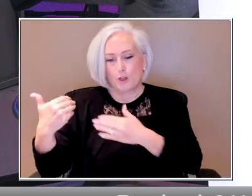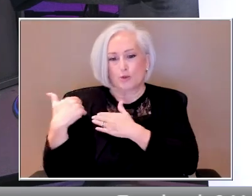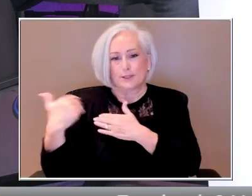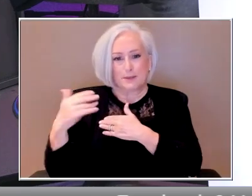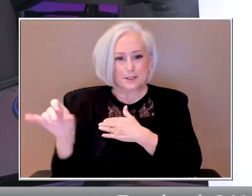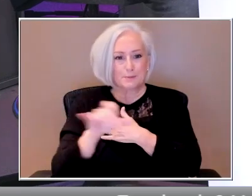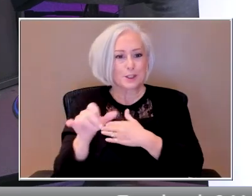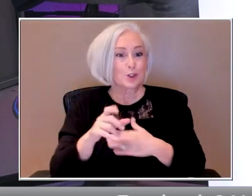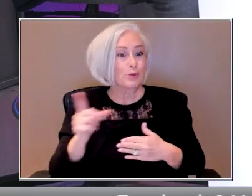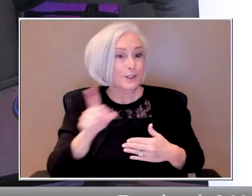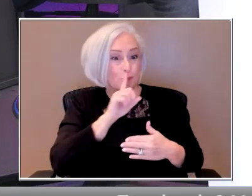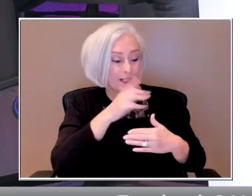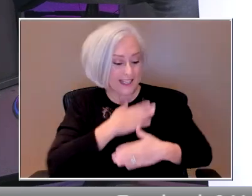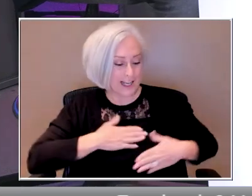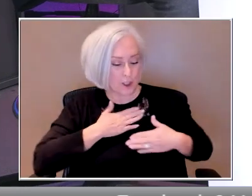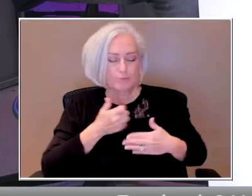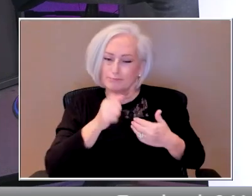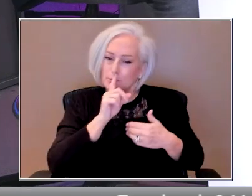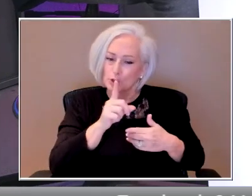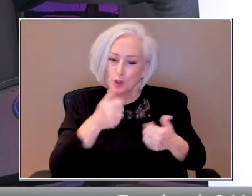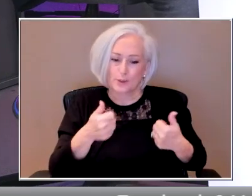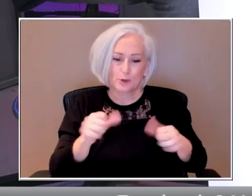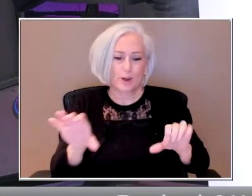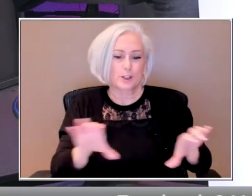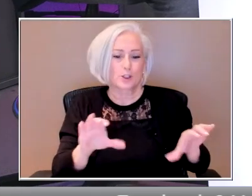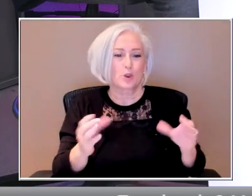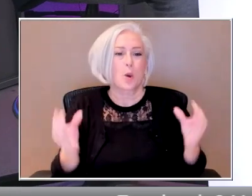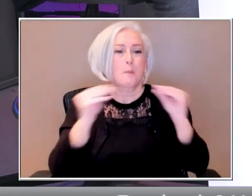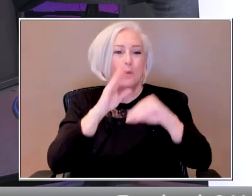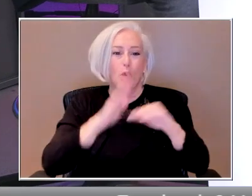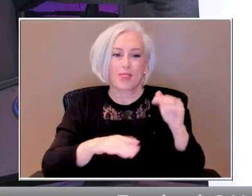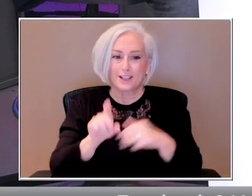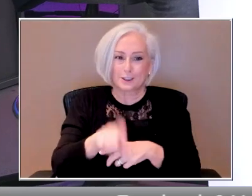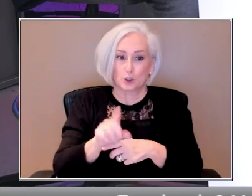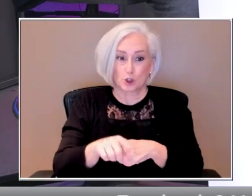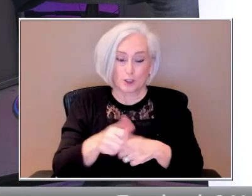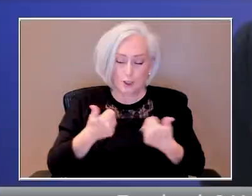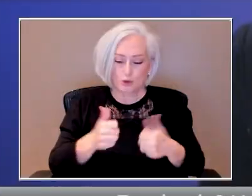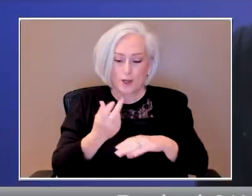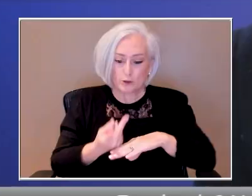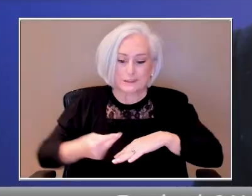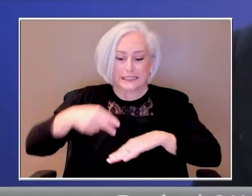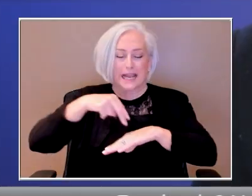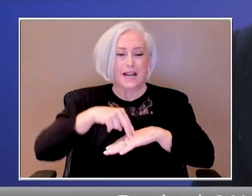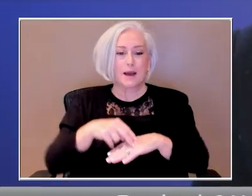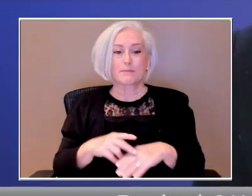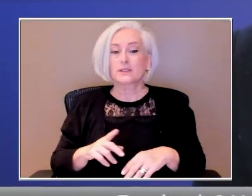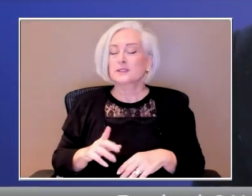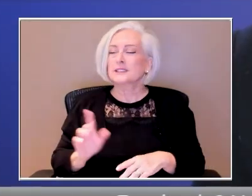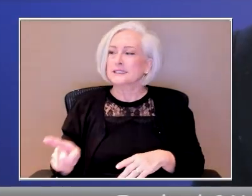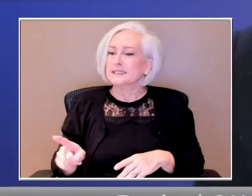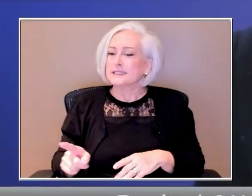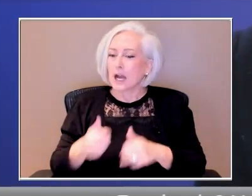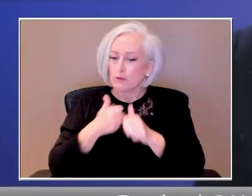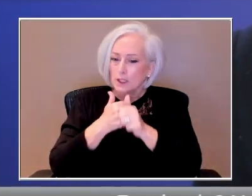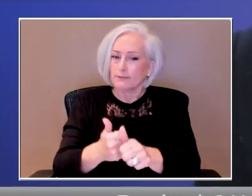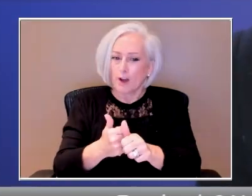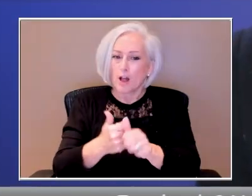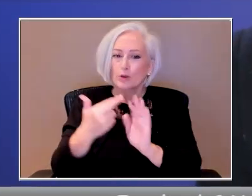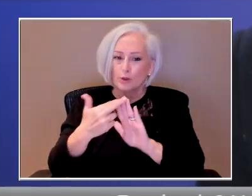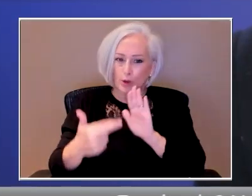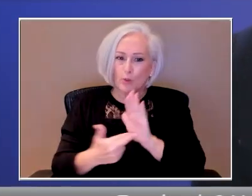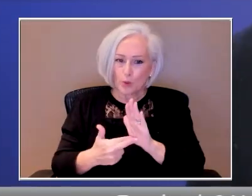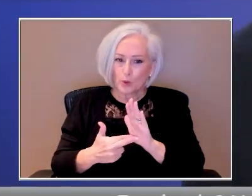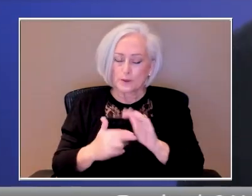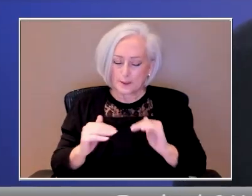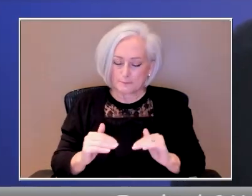was trying to do more than he should. Were you trying to get up and... Yeah, I was very disciplined in working my way up in the beginning,